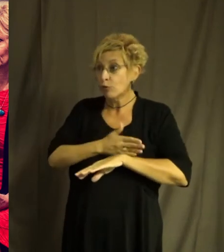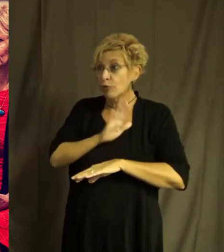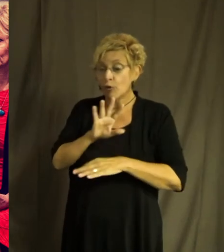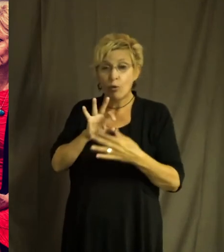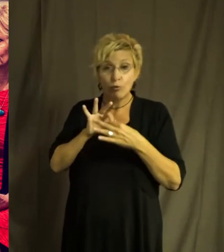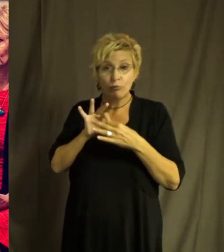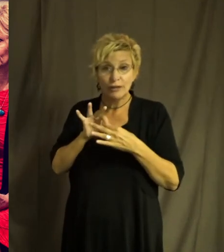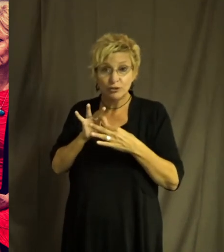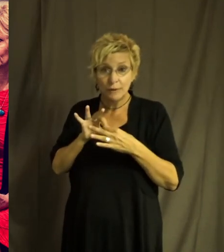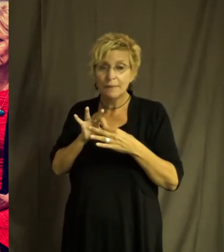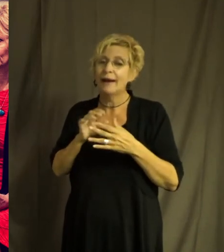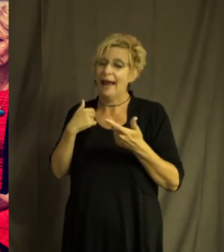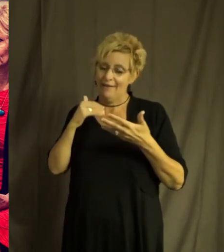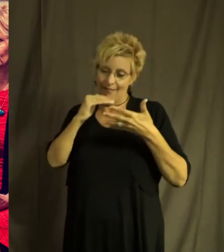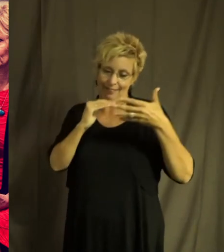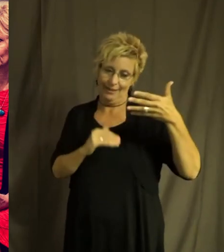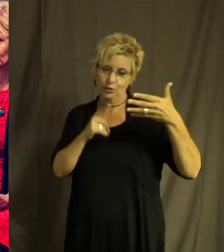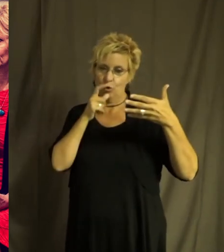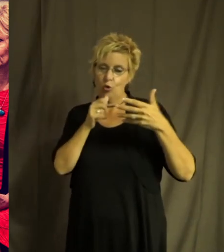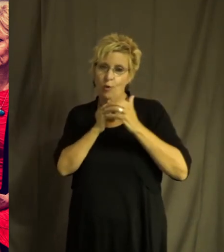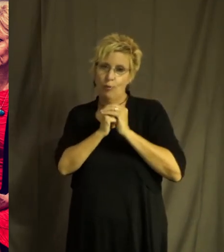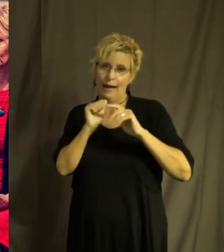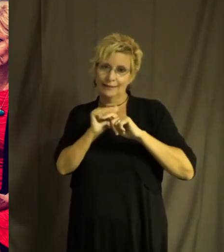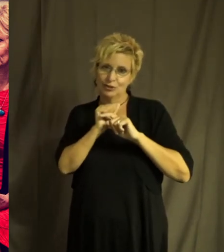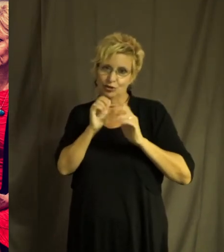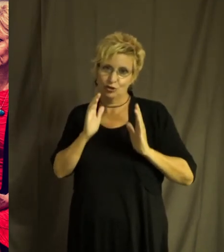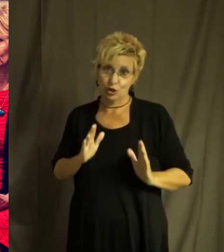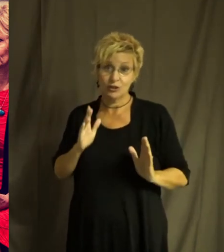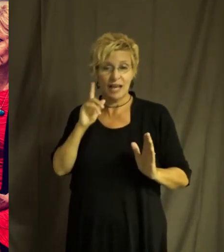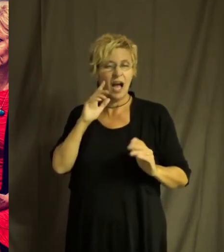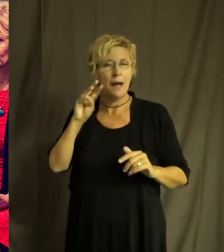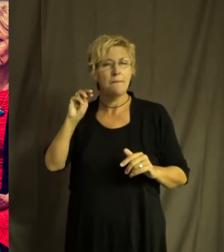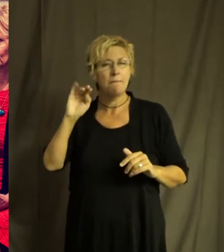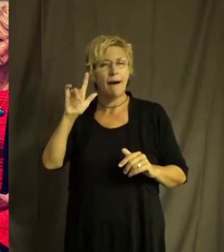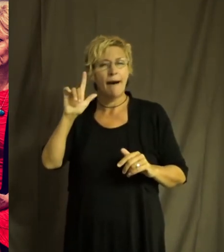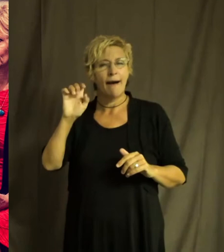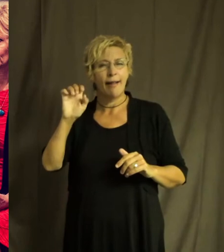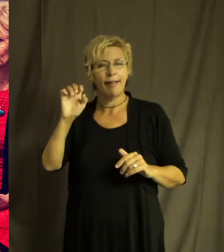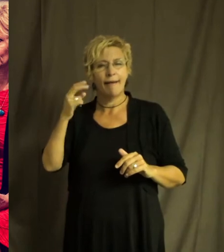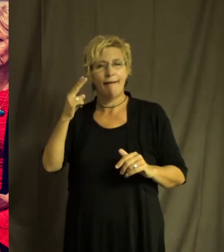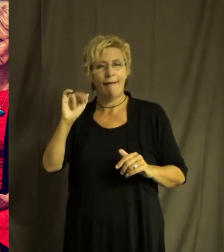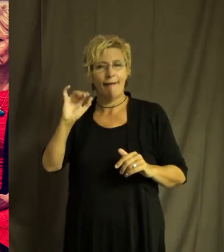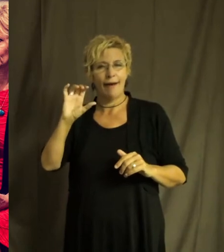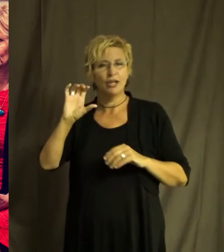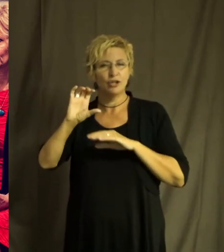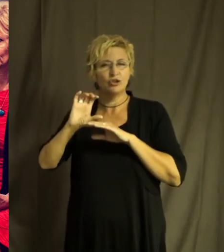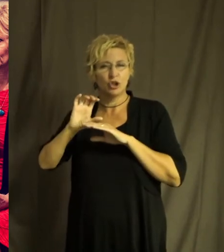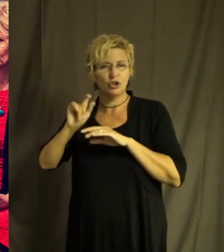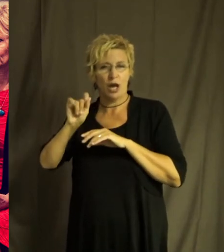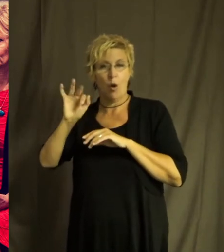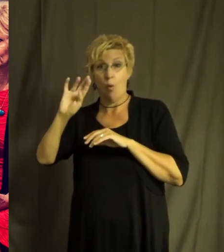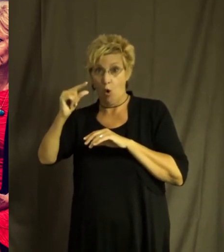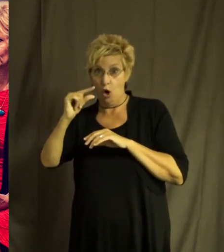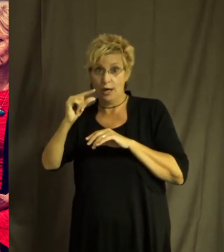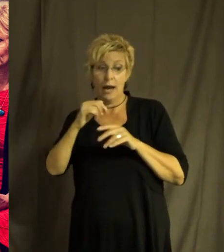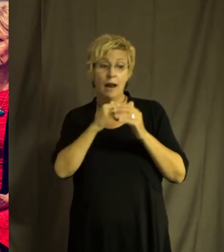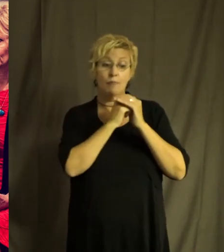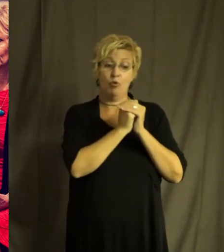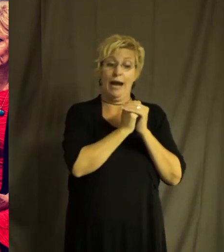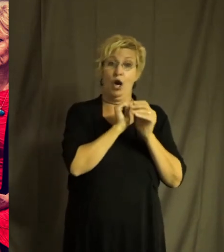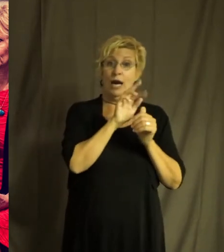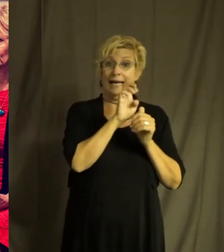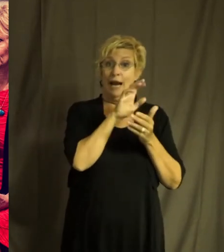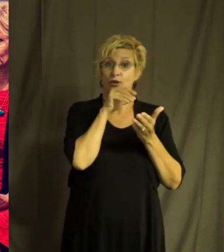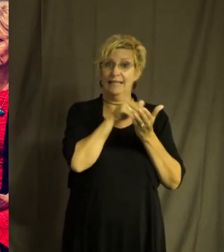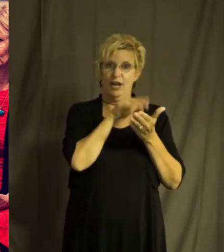of relationships, of improving your relationships, there's a list of practitioners that you can contact on our